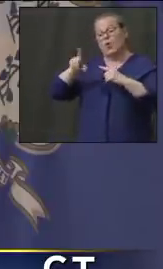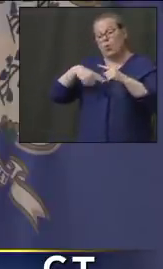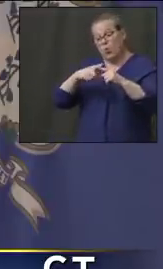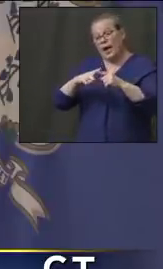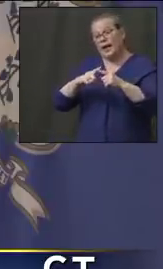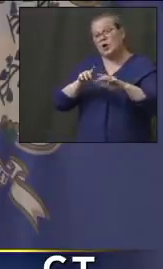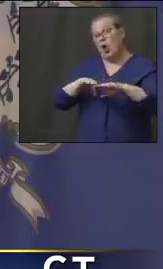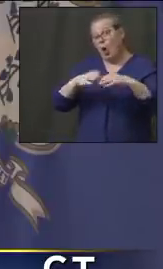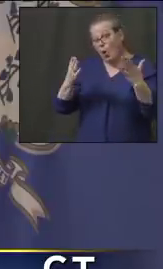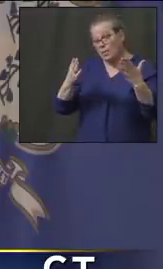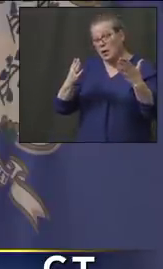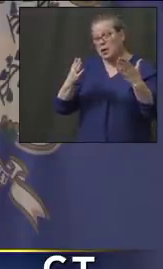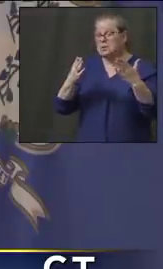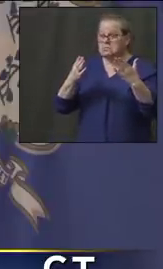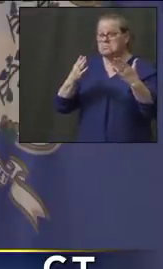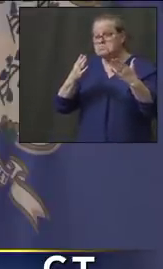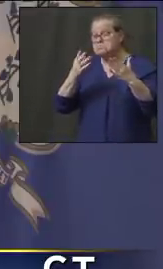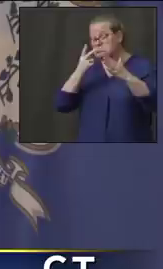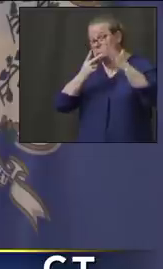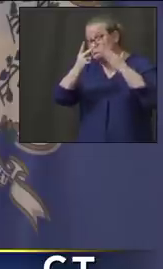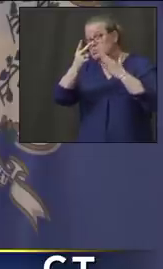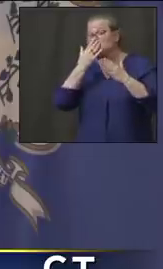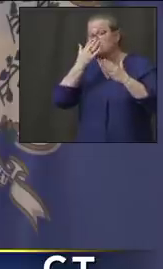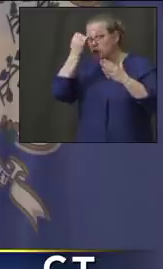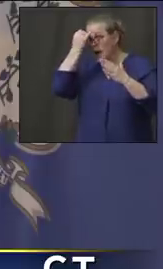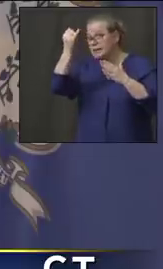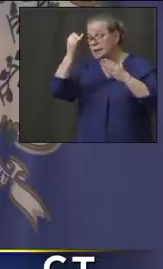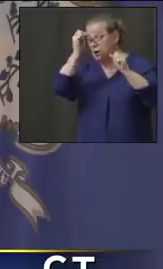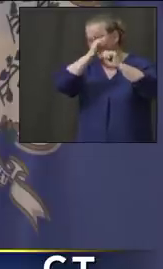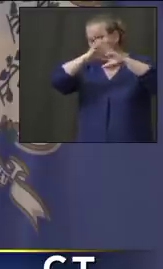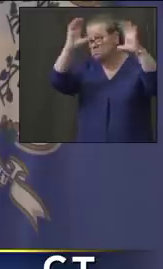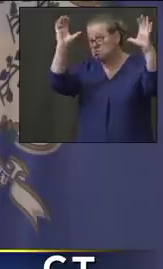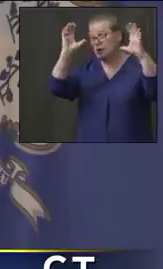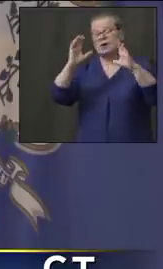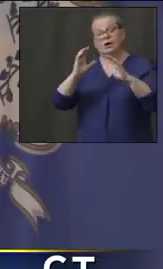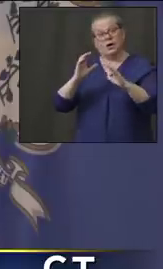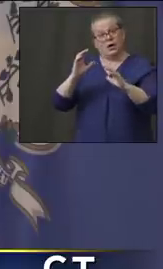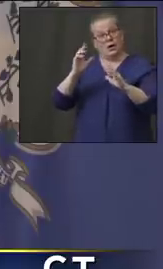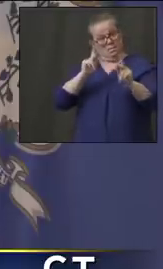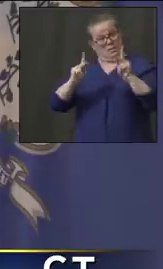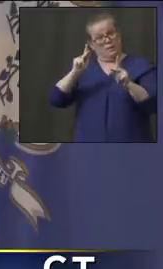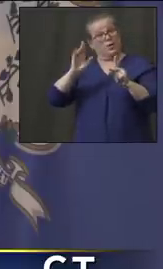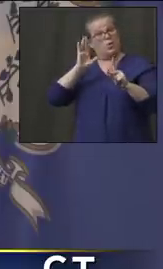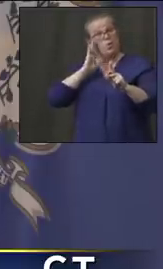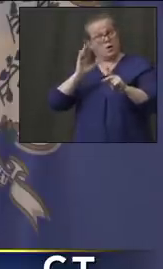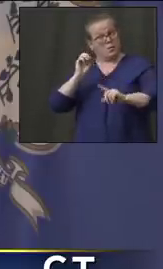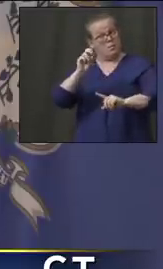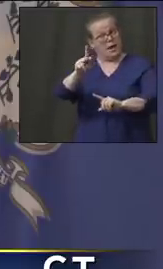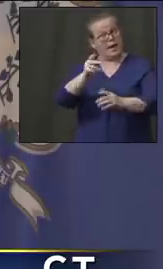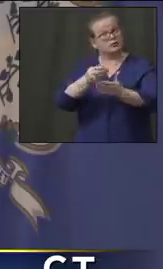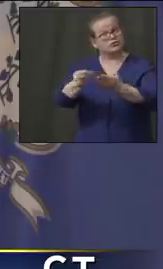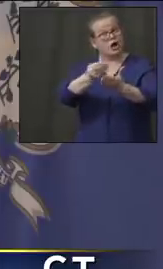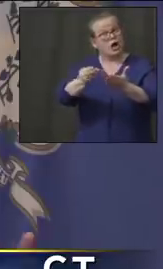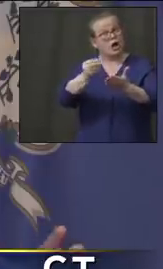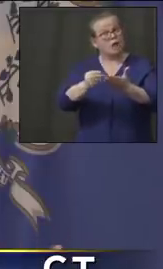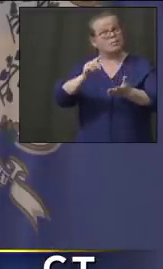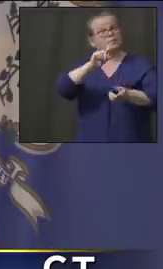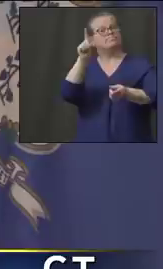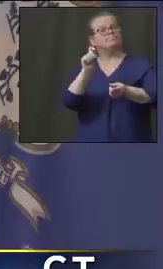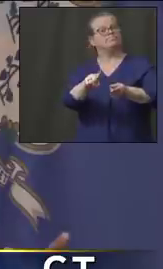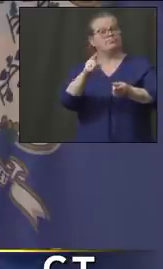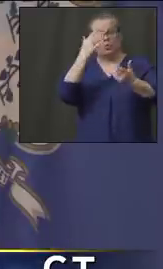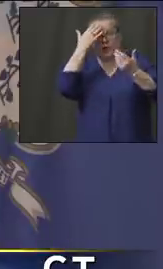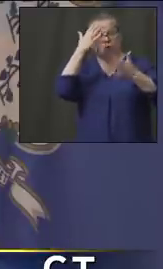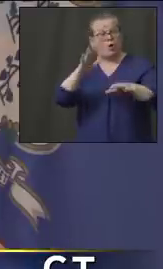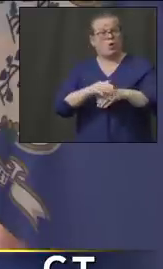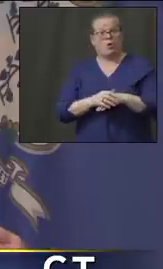comes back. And that's a real risk, no question about it. You know, in terms of income tax, you maybe see